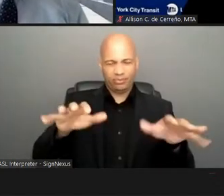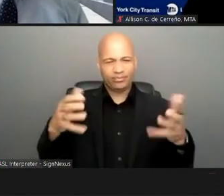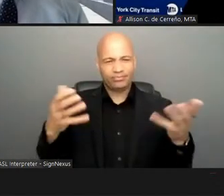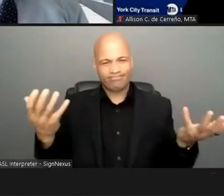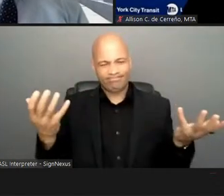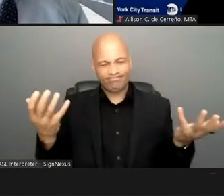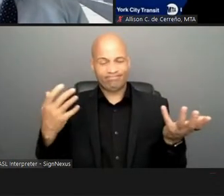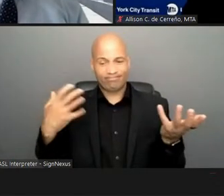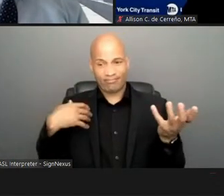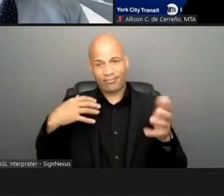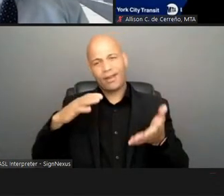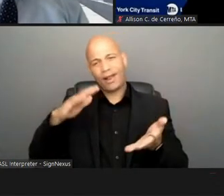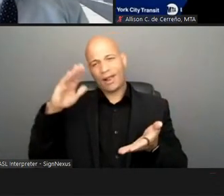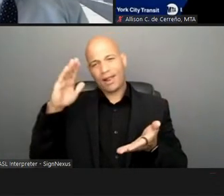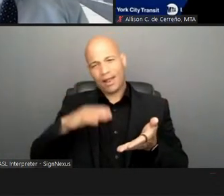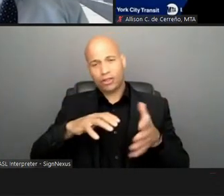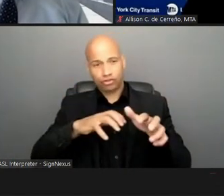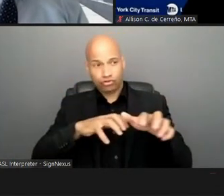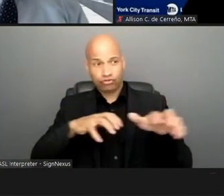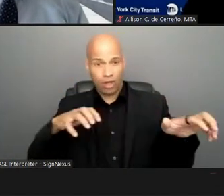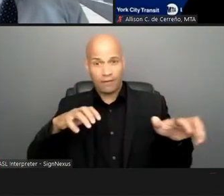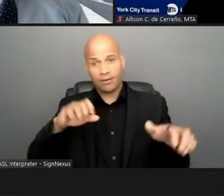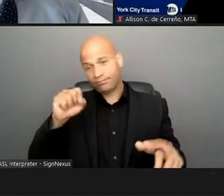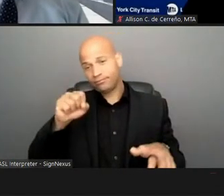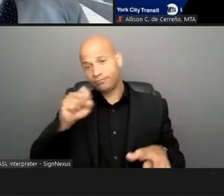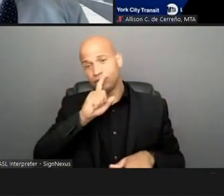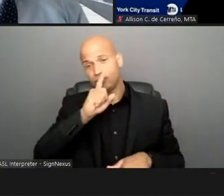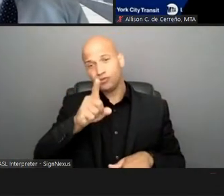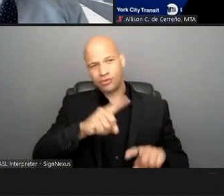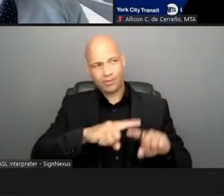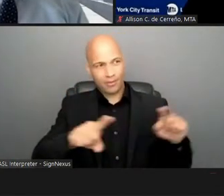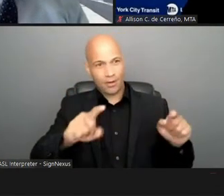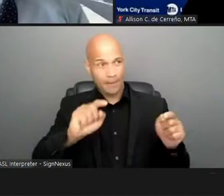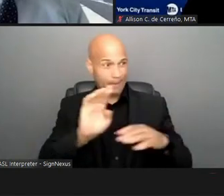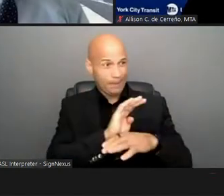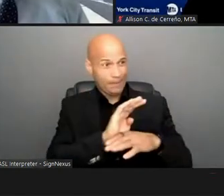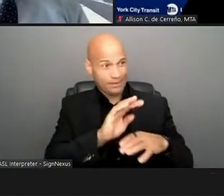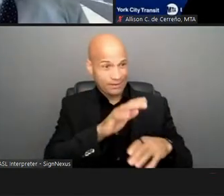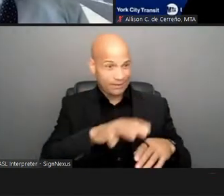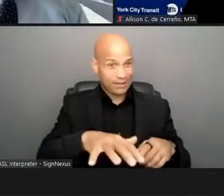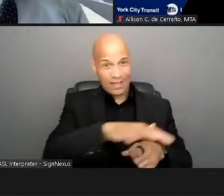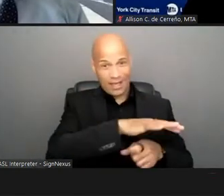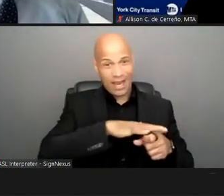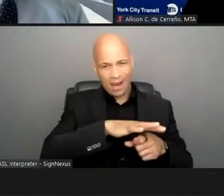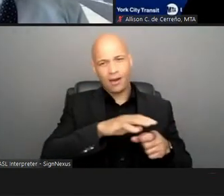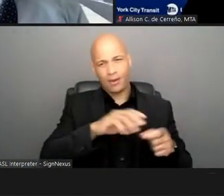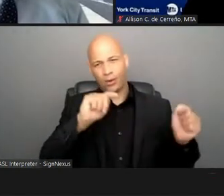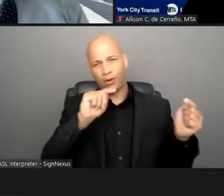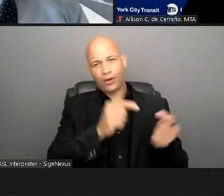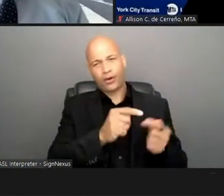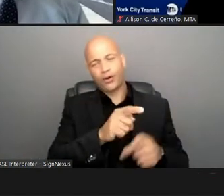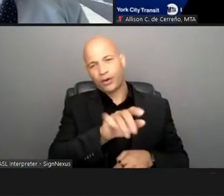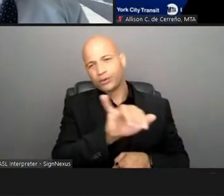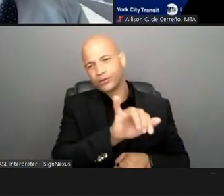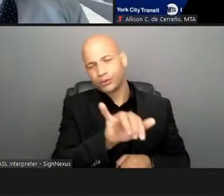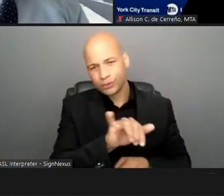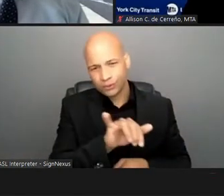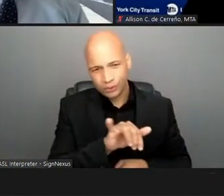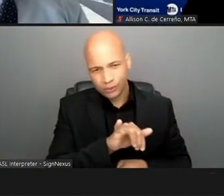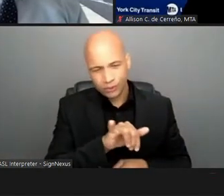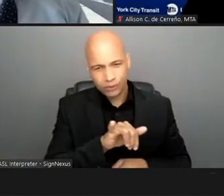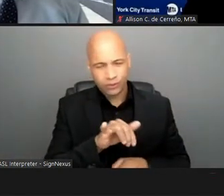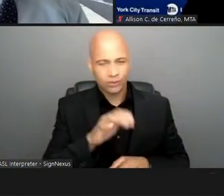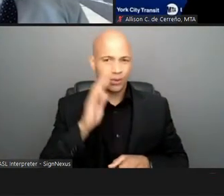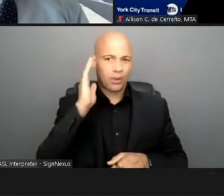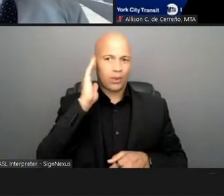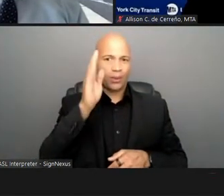the traffic into the city but it's going to hurt all the businesses in this area and that's going to end up